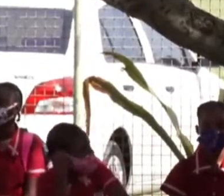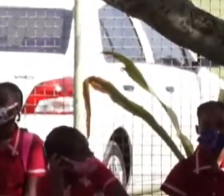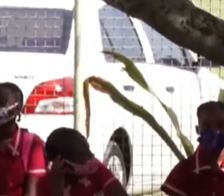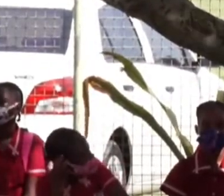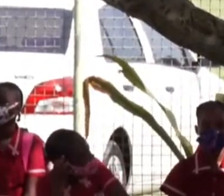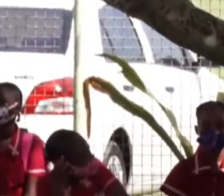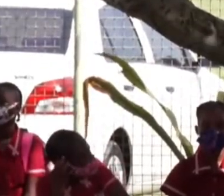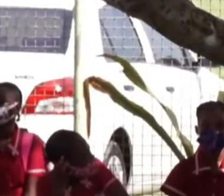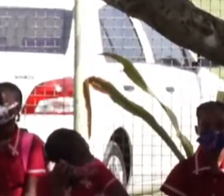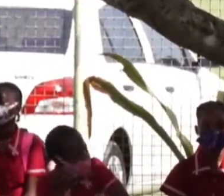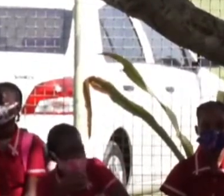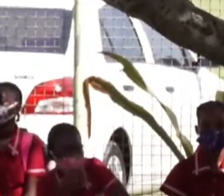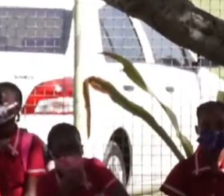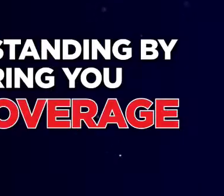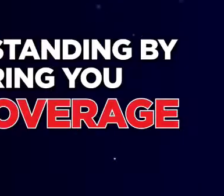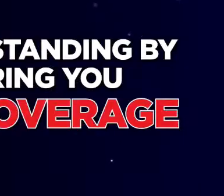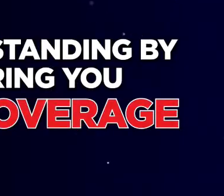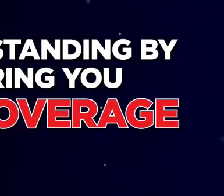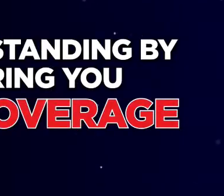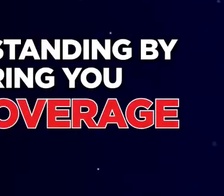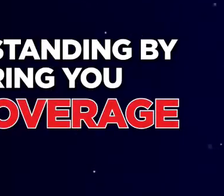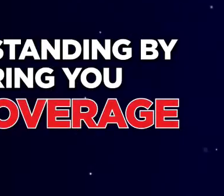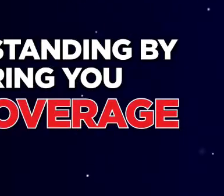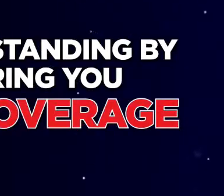unto God. And the peace of God,